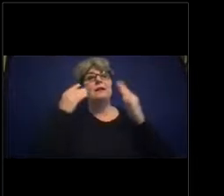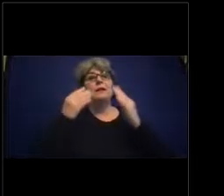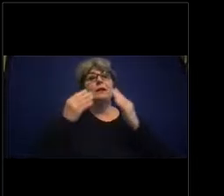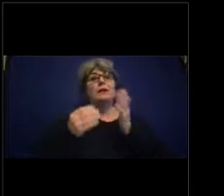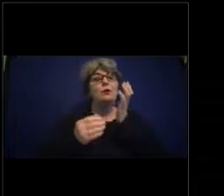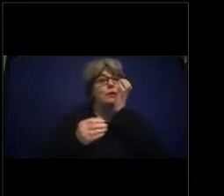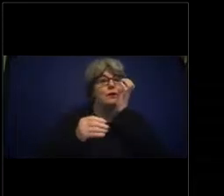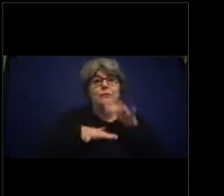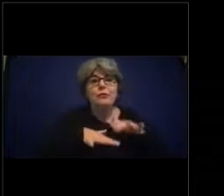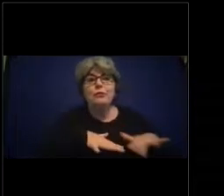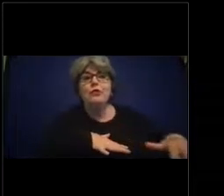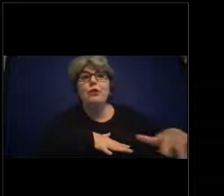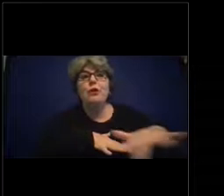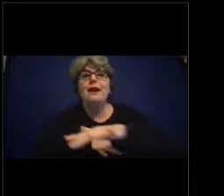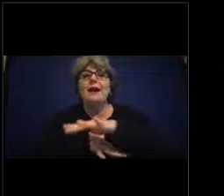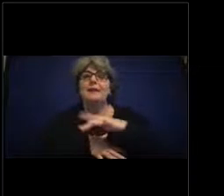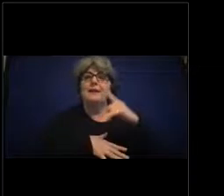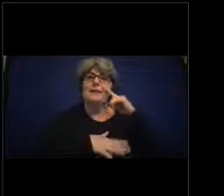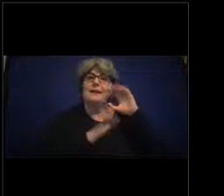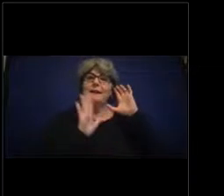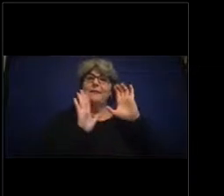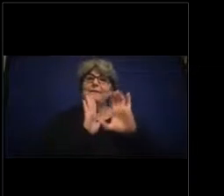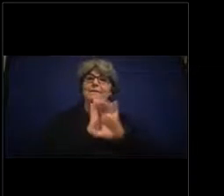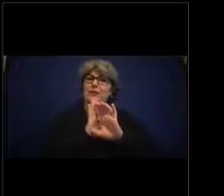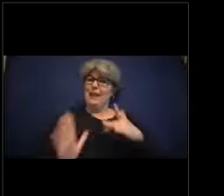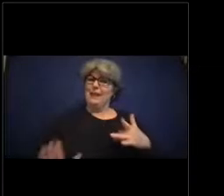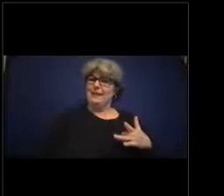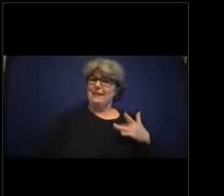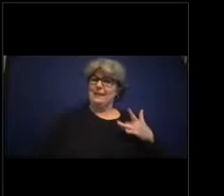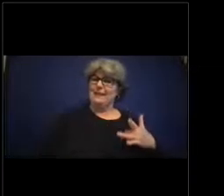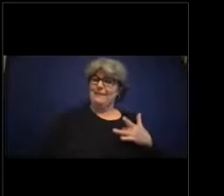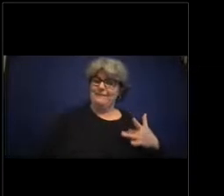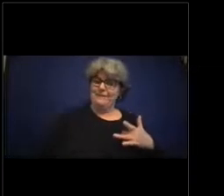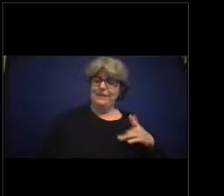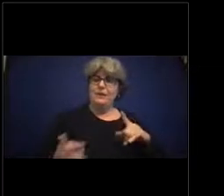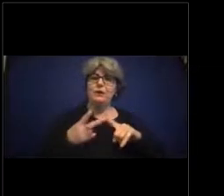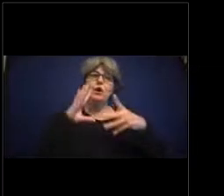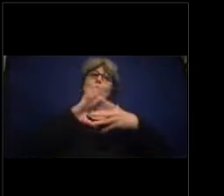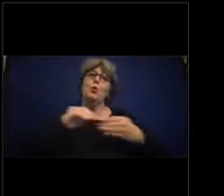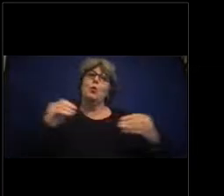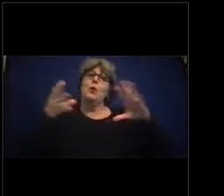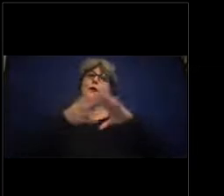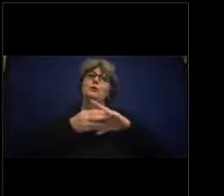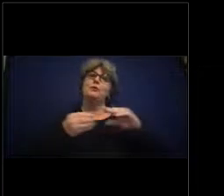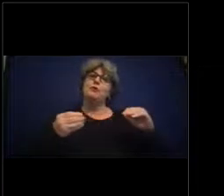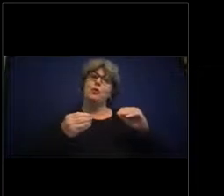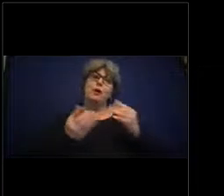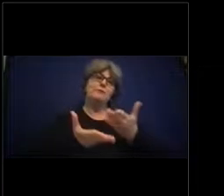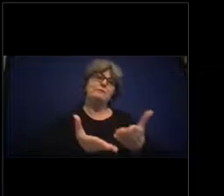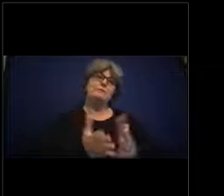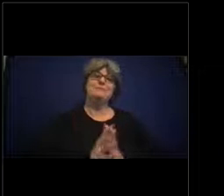grasses and think about how the photo makes them feel and what story maybe this photo is telling.